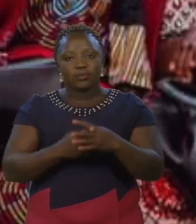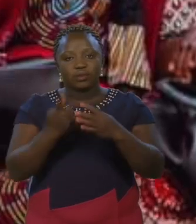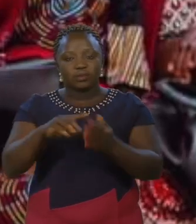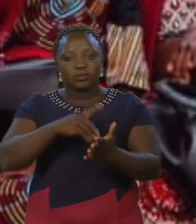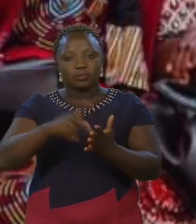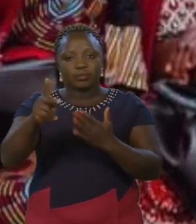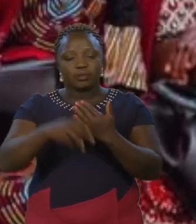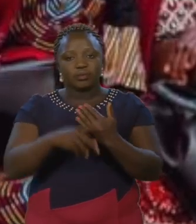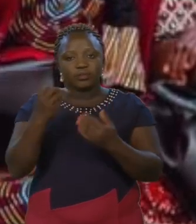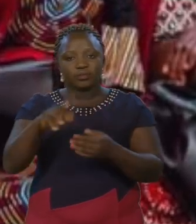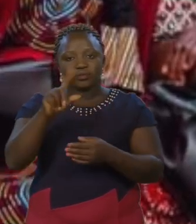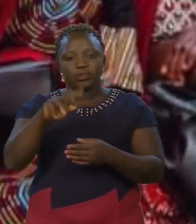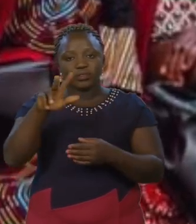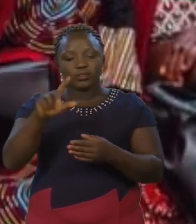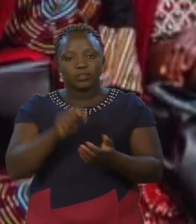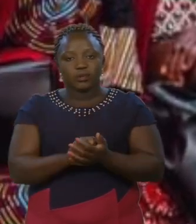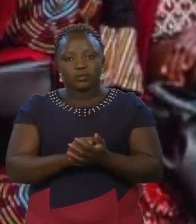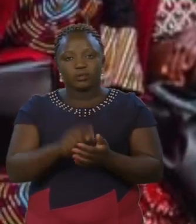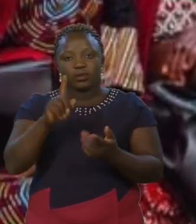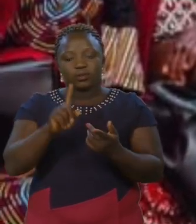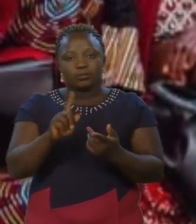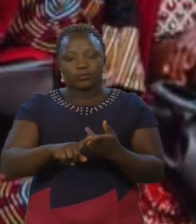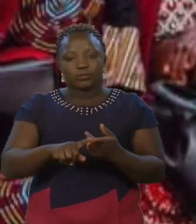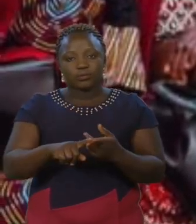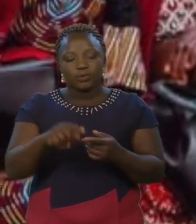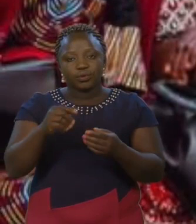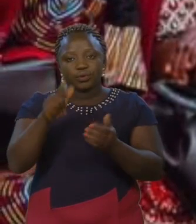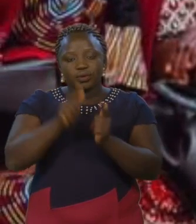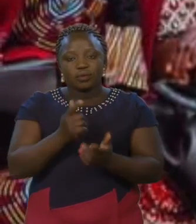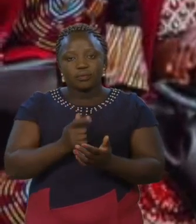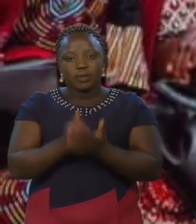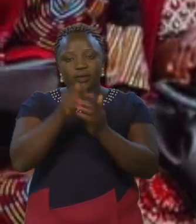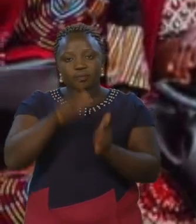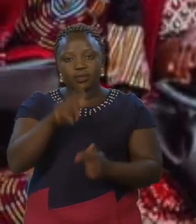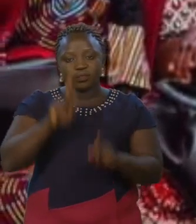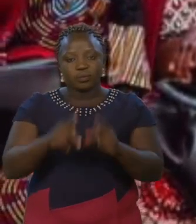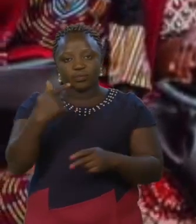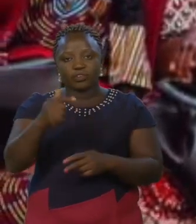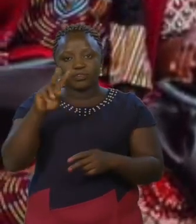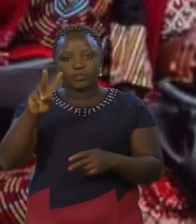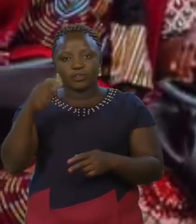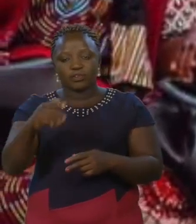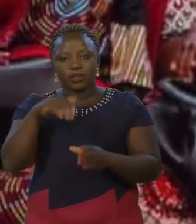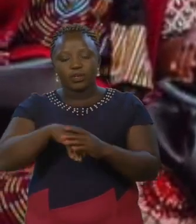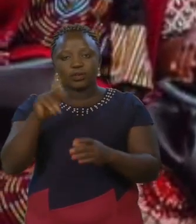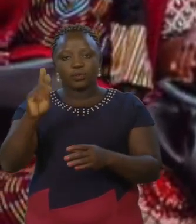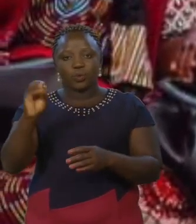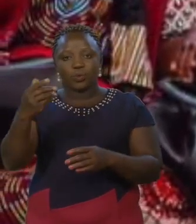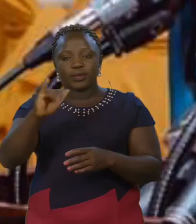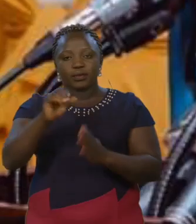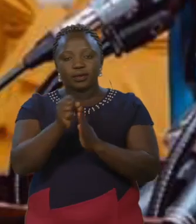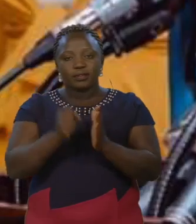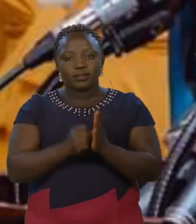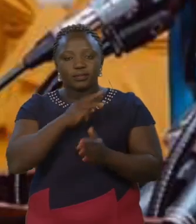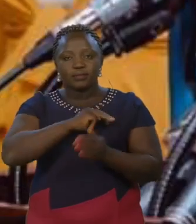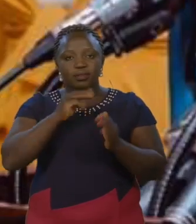commenced the disbursement of 20,000 naira grants for vulnerable groups, GVG, in Kogi State.